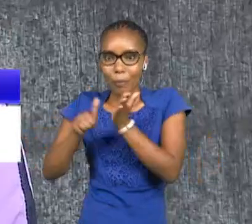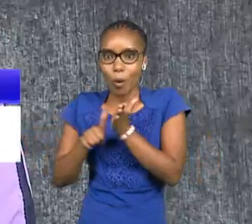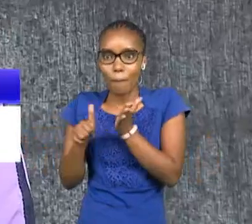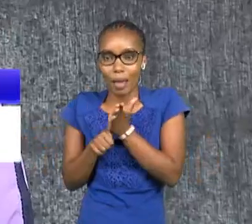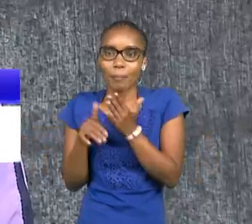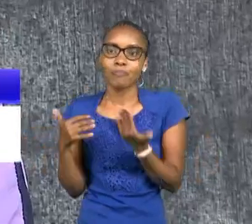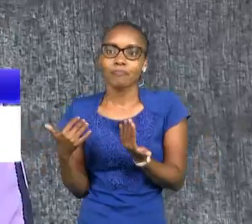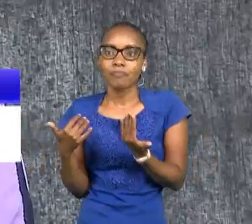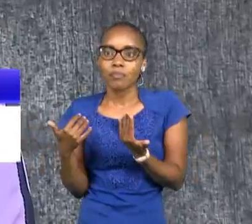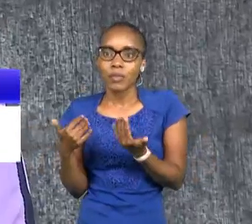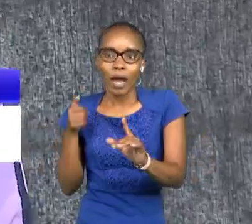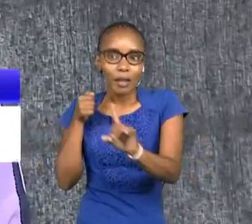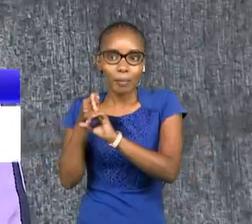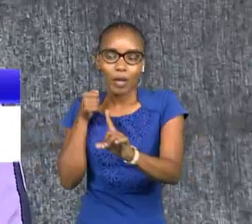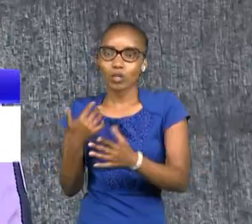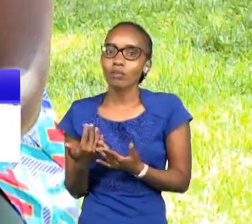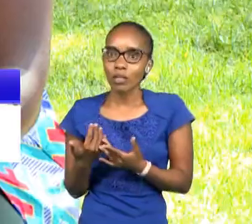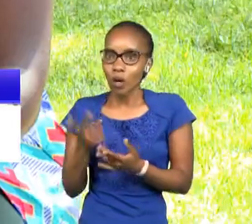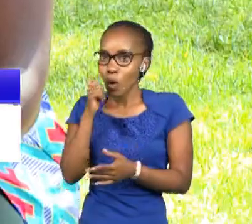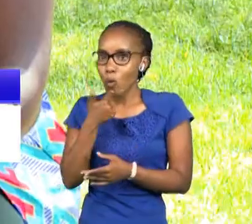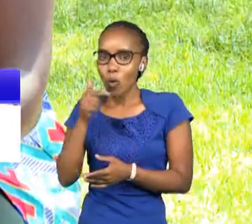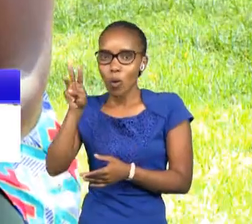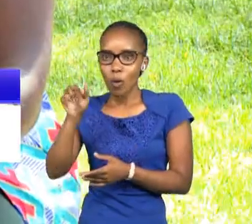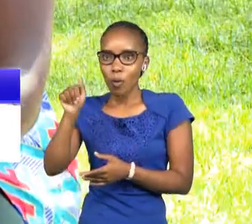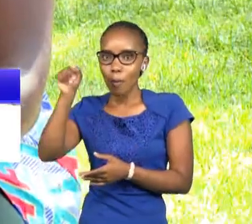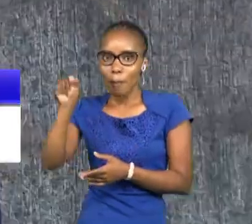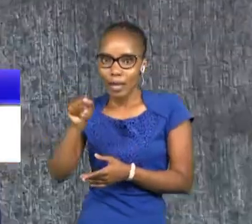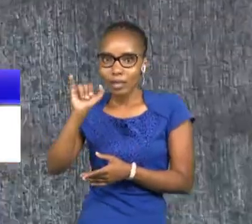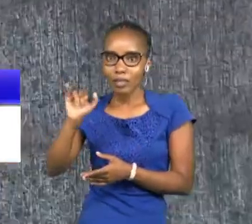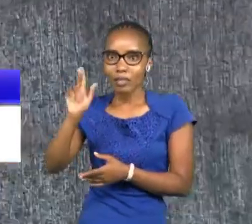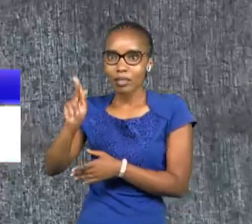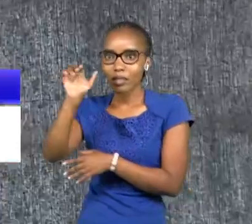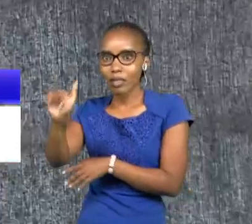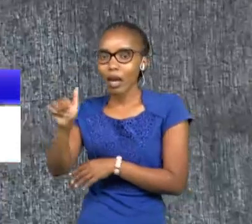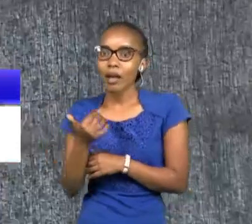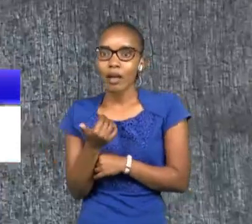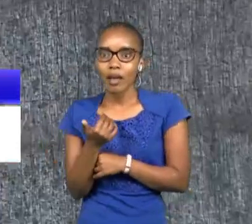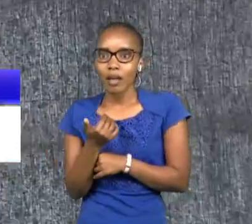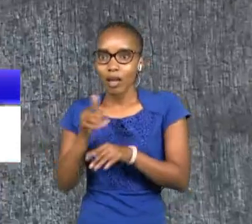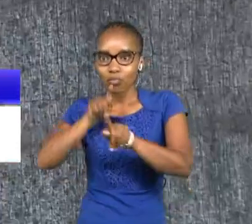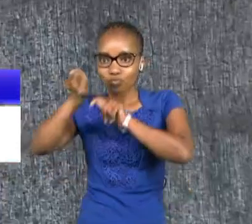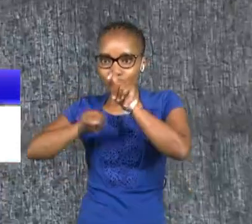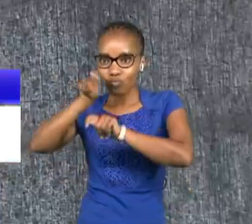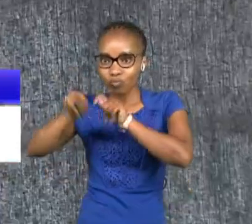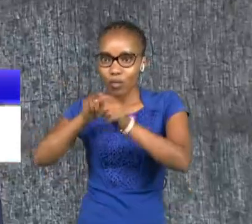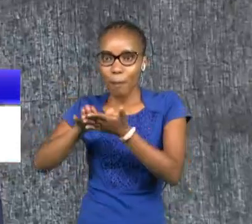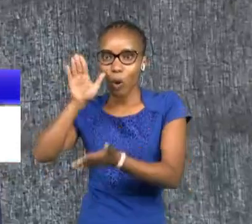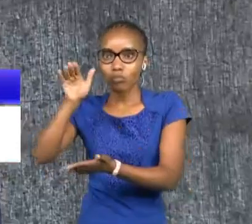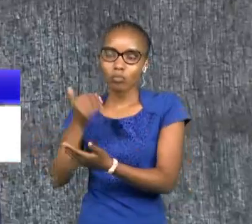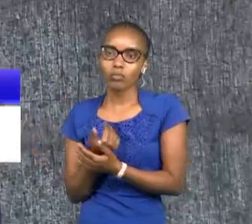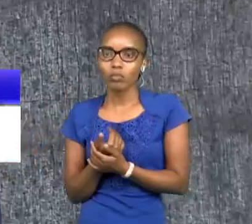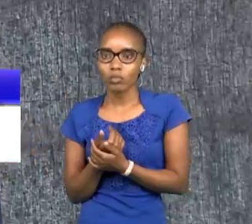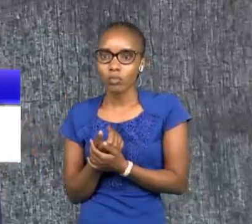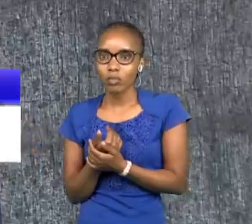their impacts. And we have been joined by Esther. Thank you so much, Esther, for joining us. We're going to have more of this discussion in our bulletins. You